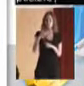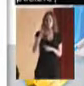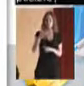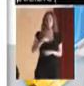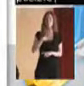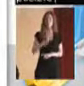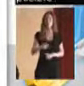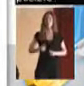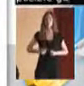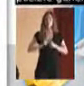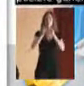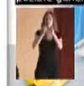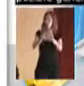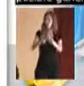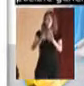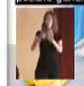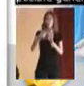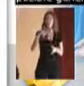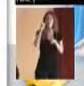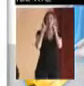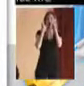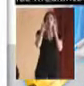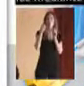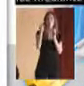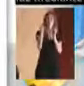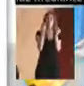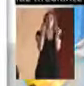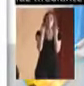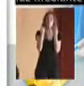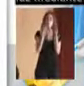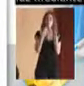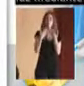studies, not many, that it is possible to